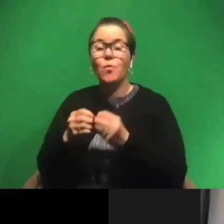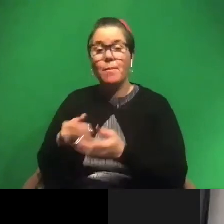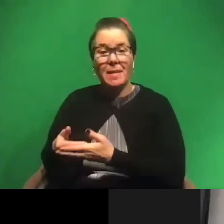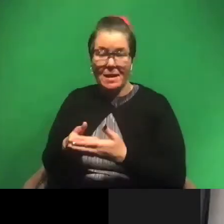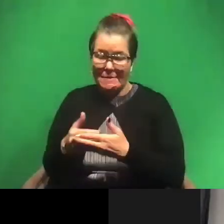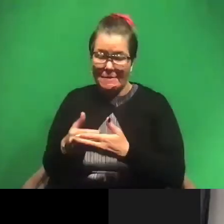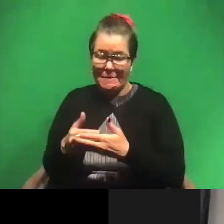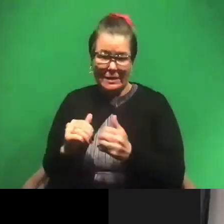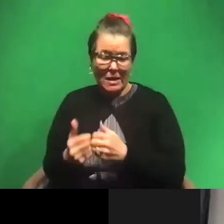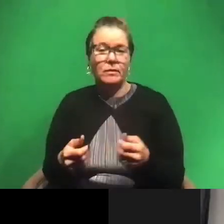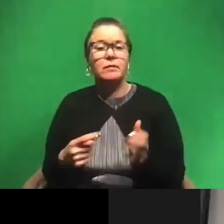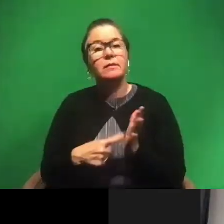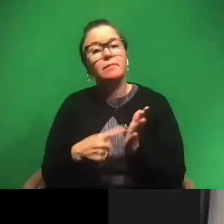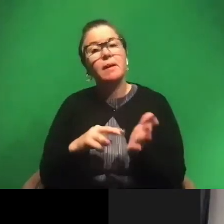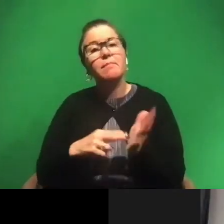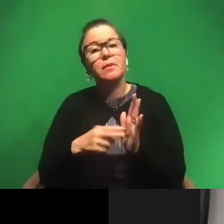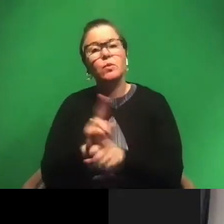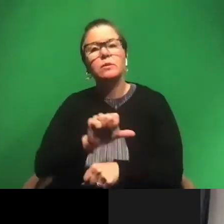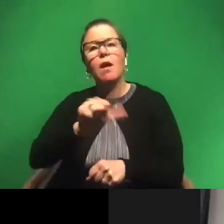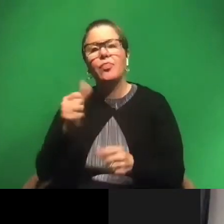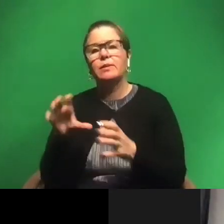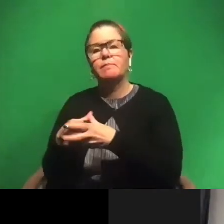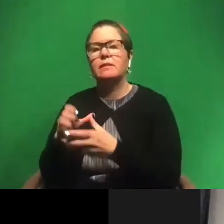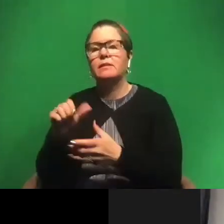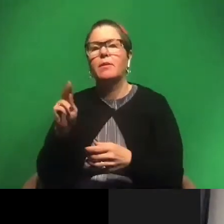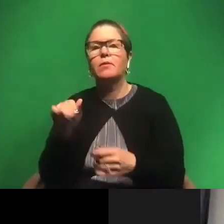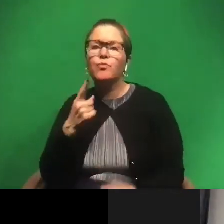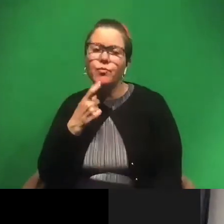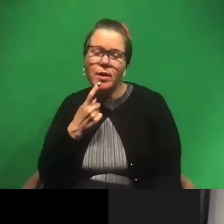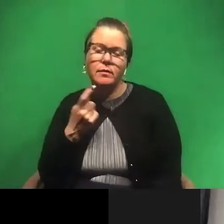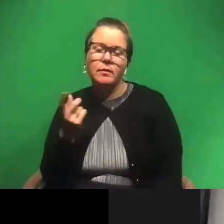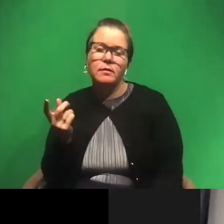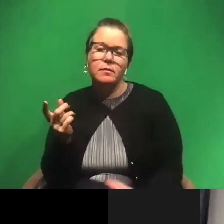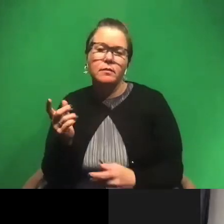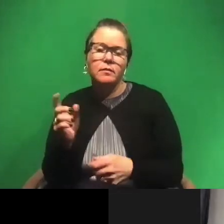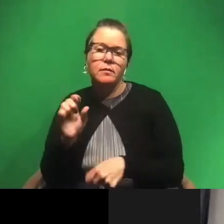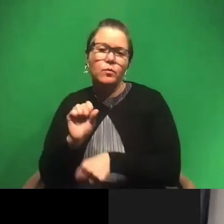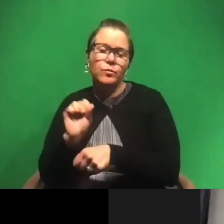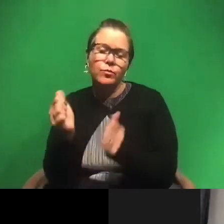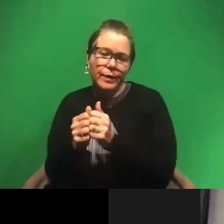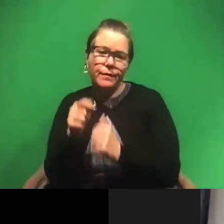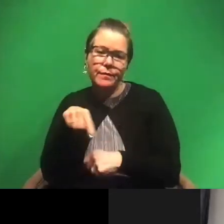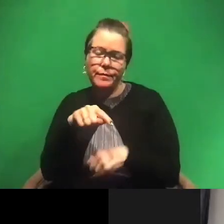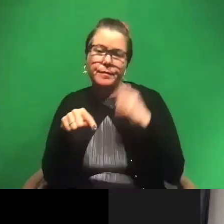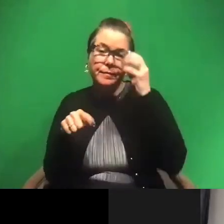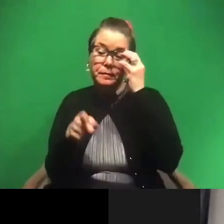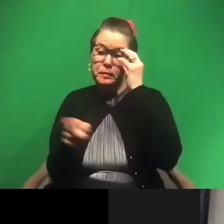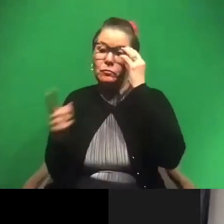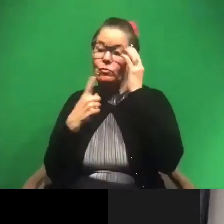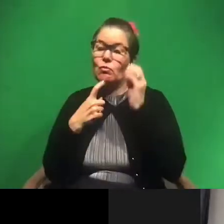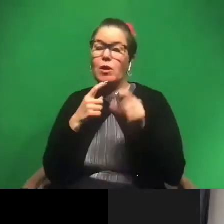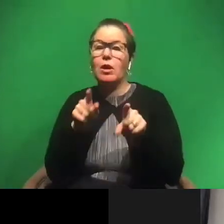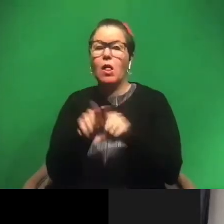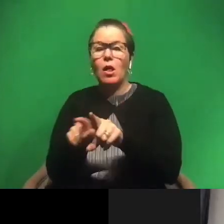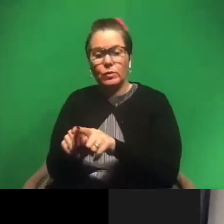that means that we use other species of abalone, like red abalone, because those animals are also really important,